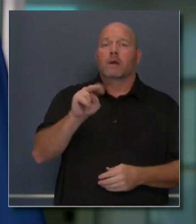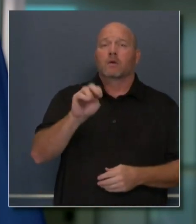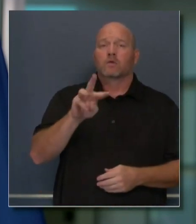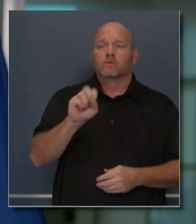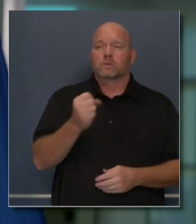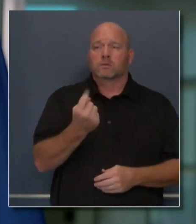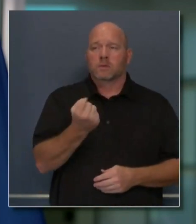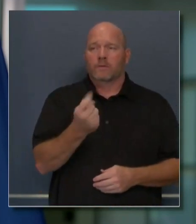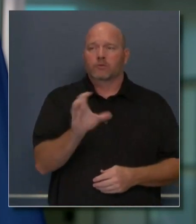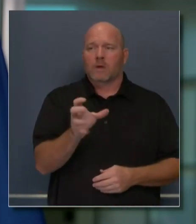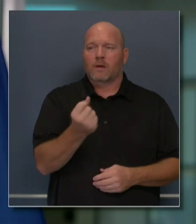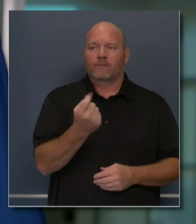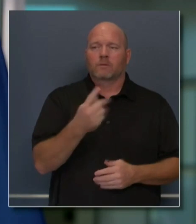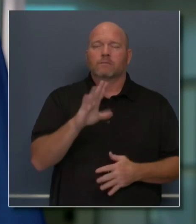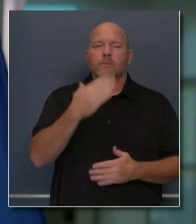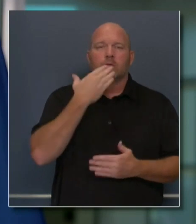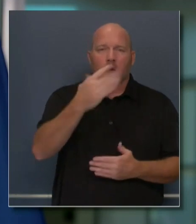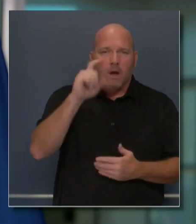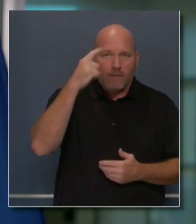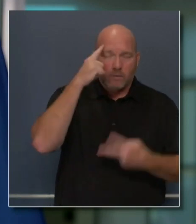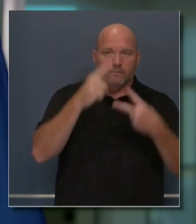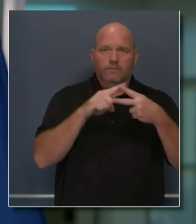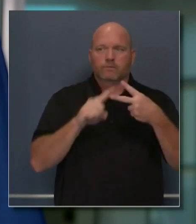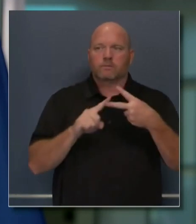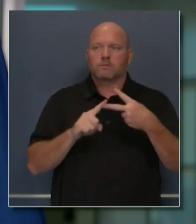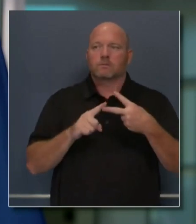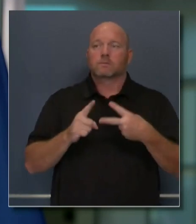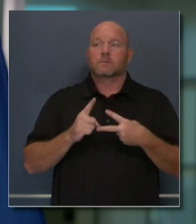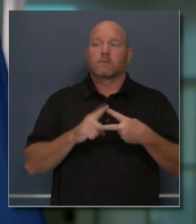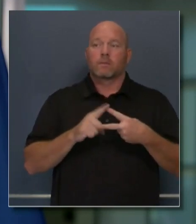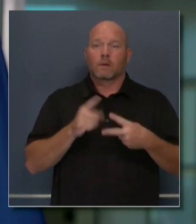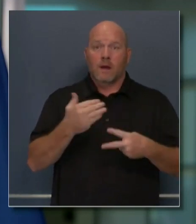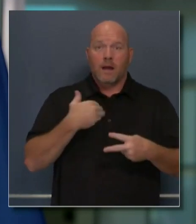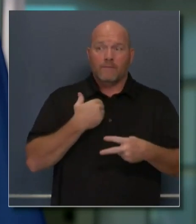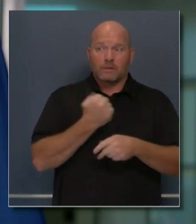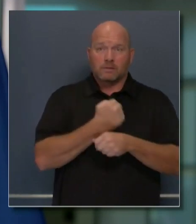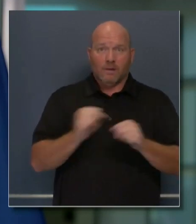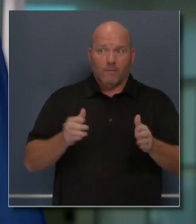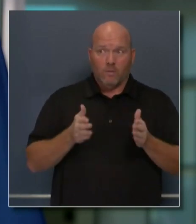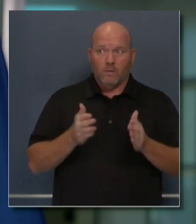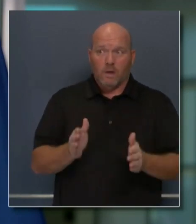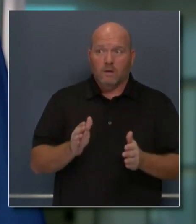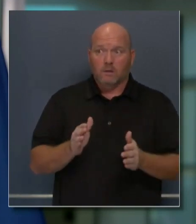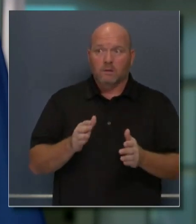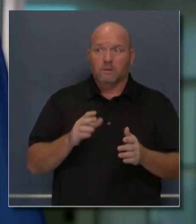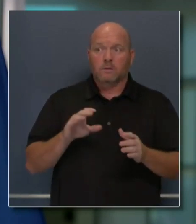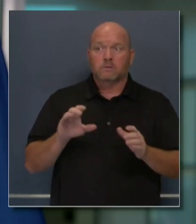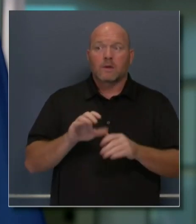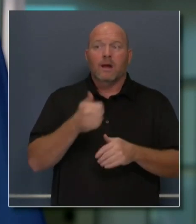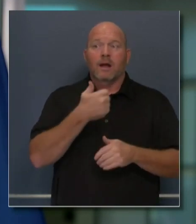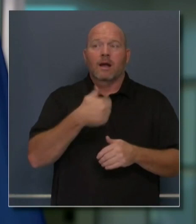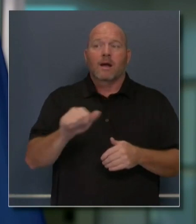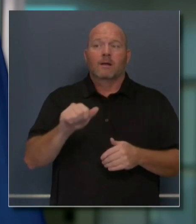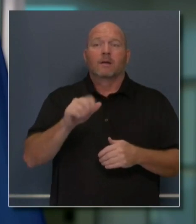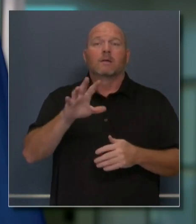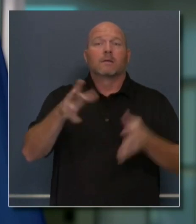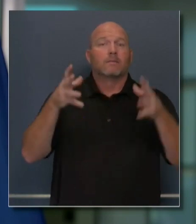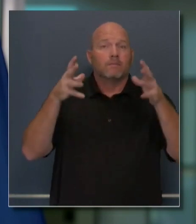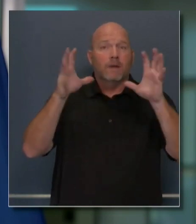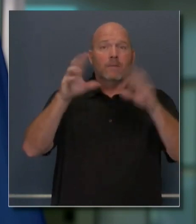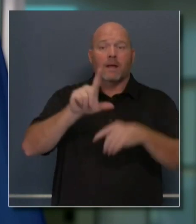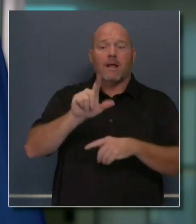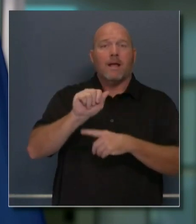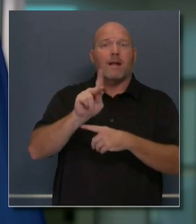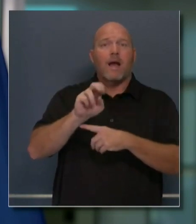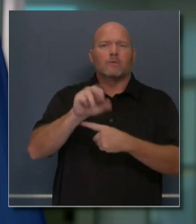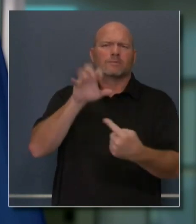Thank you, Governor. 2 quick questions. One, is there a safe way to do any sort of Lakers championship parade? And thank you for giving us a shout